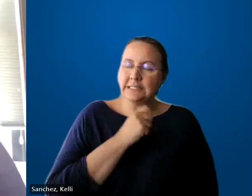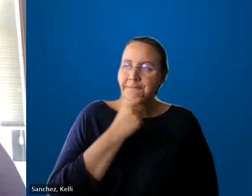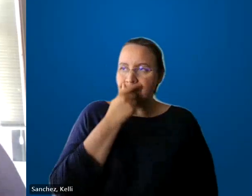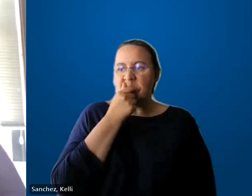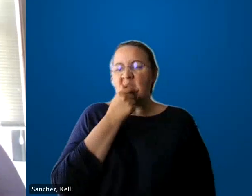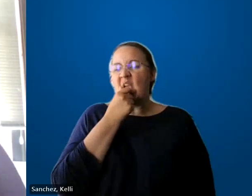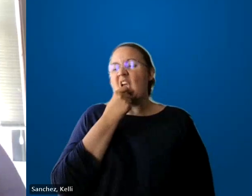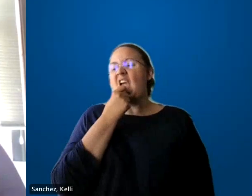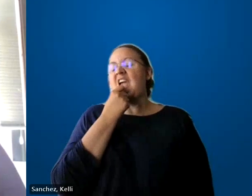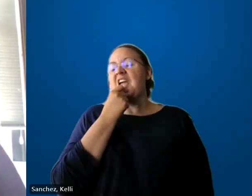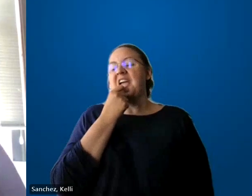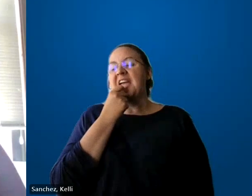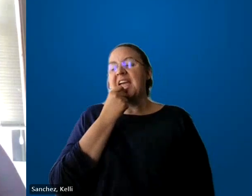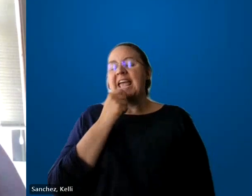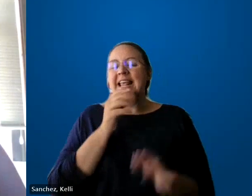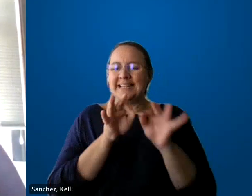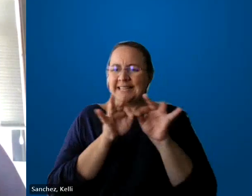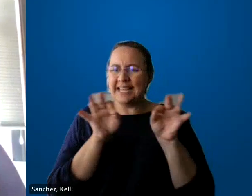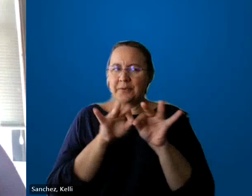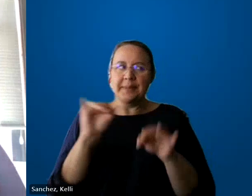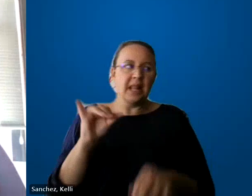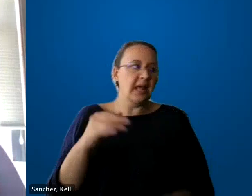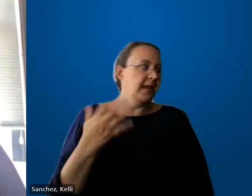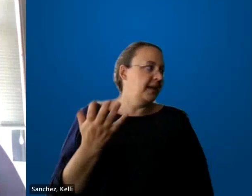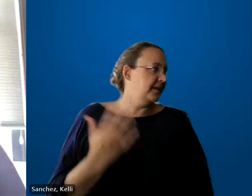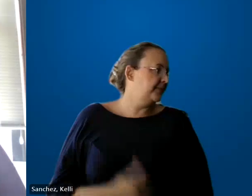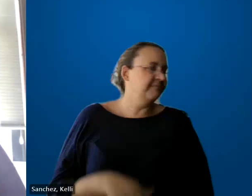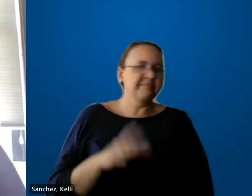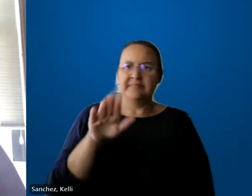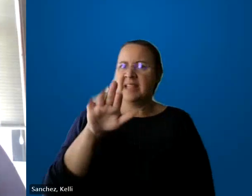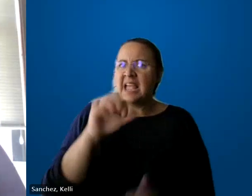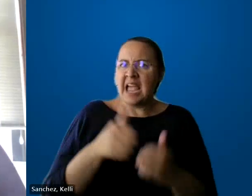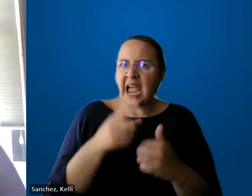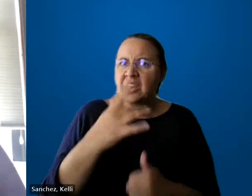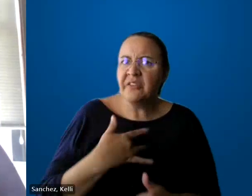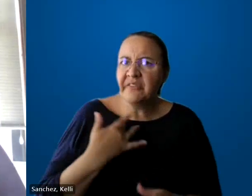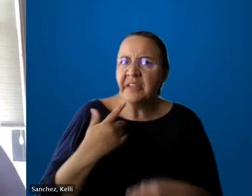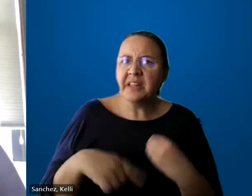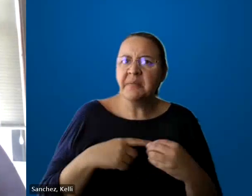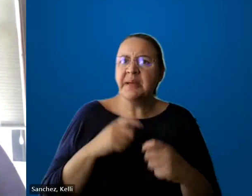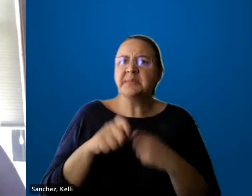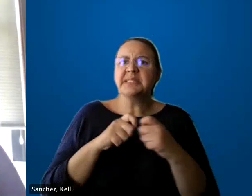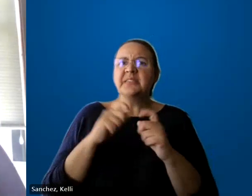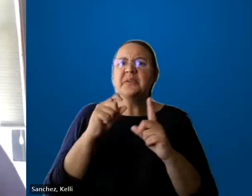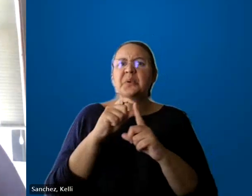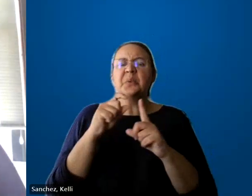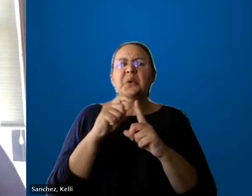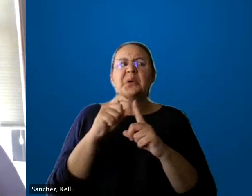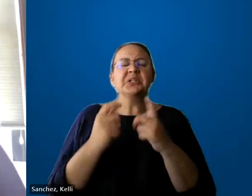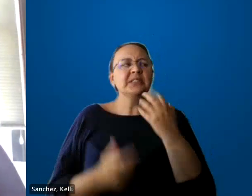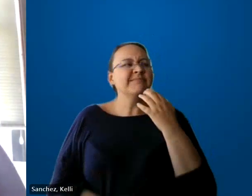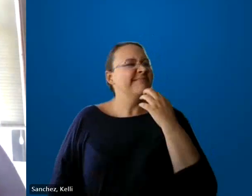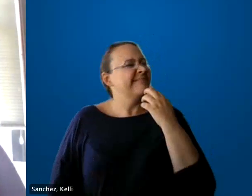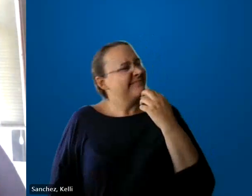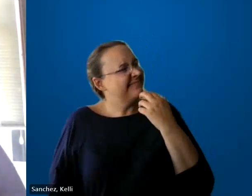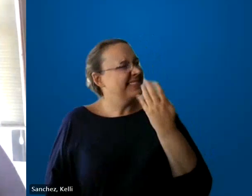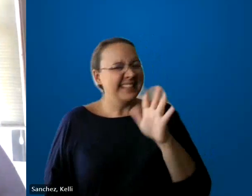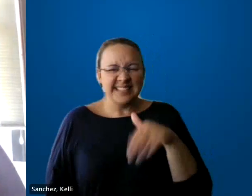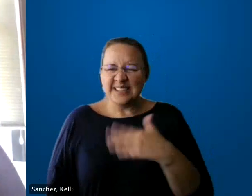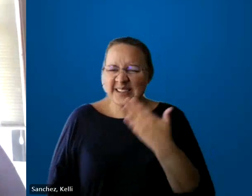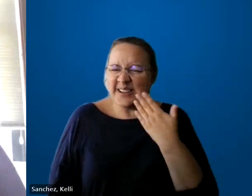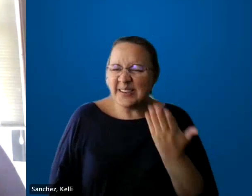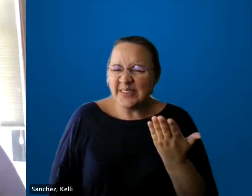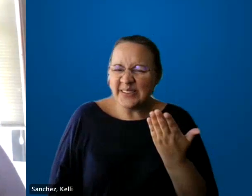like language would just be like, how do you feel about certain words? You know what I'm saying?